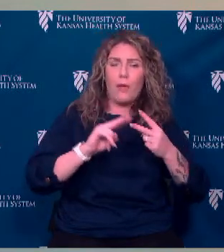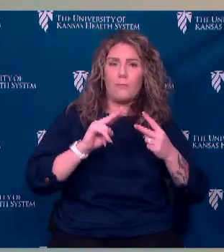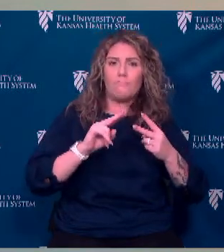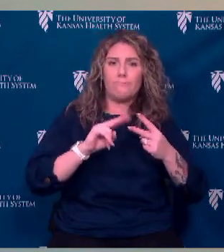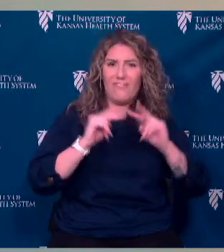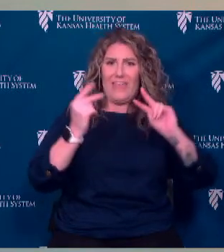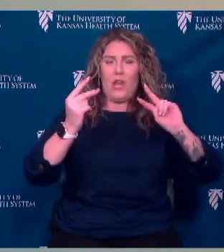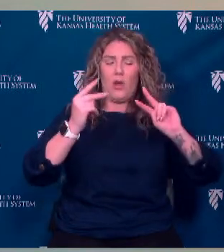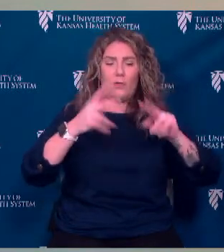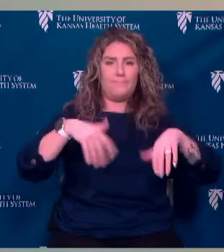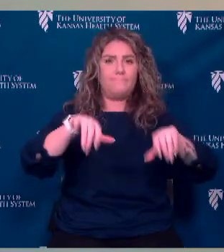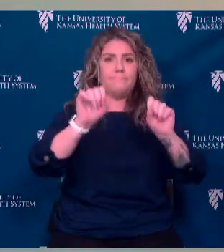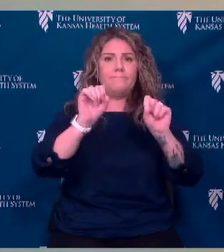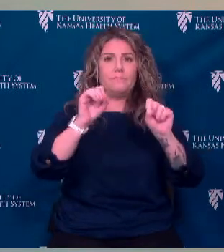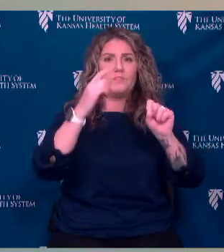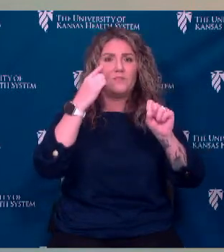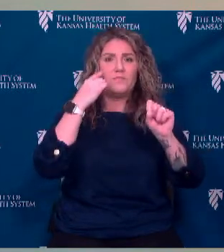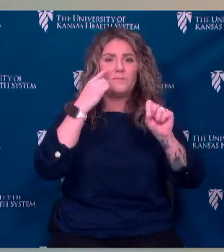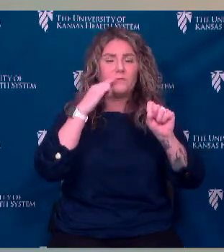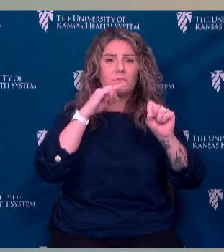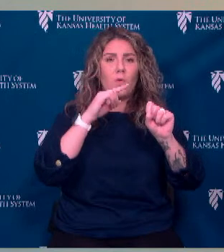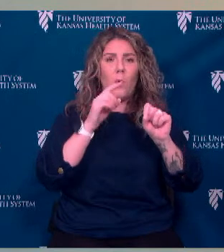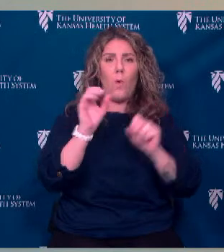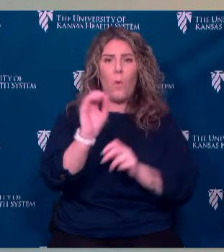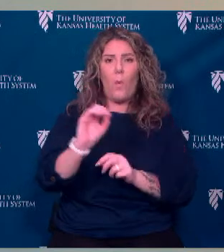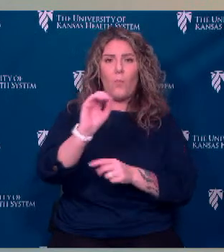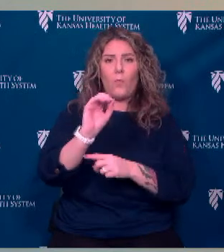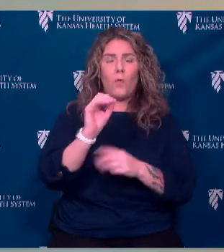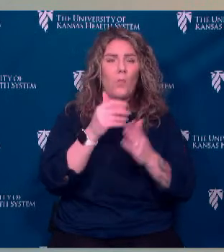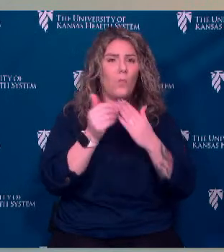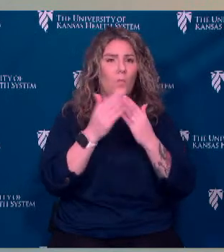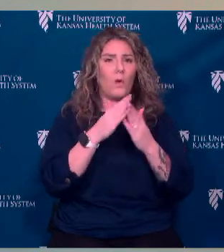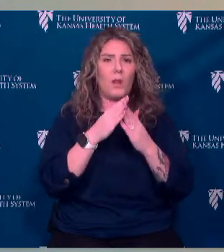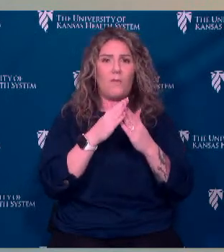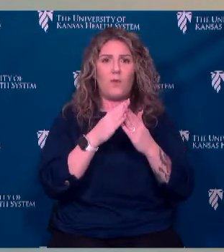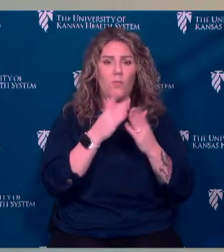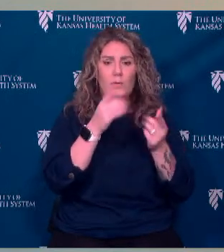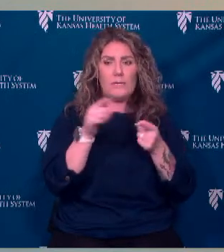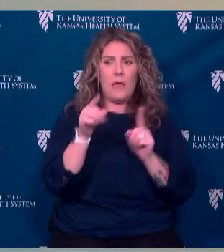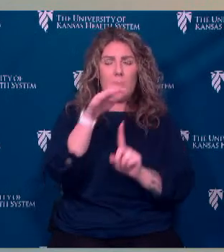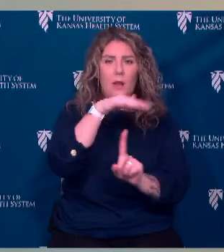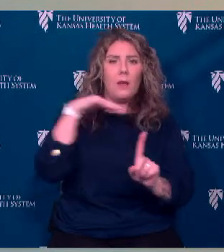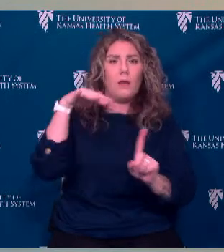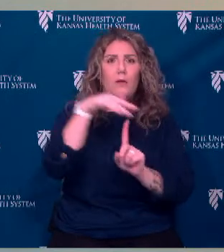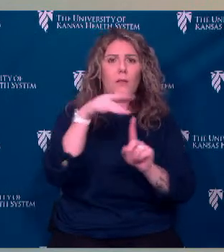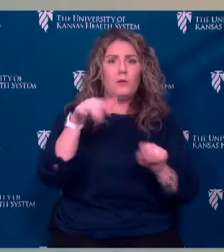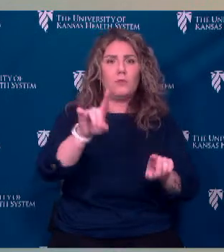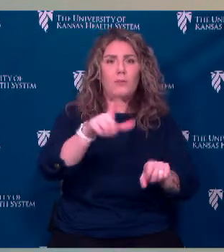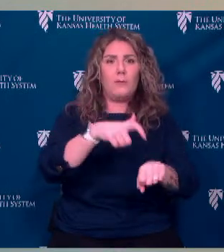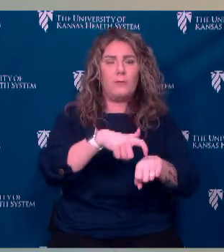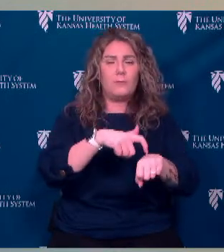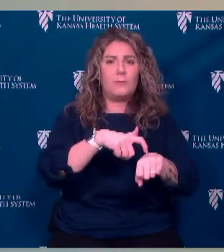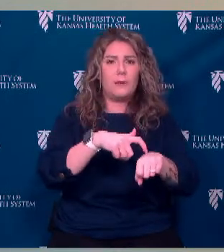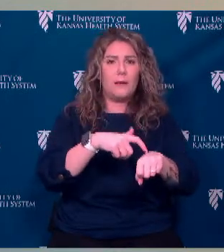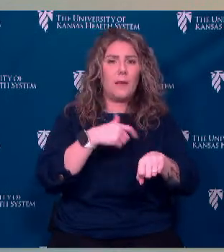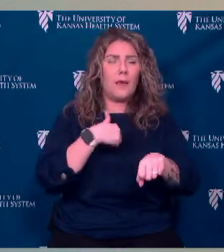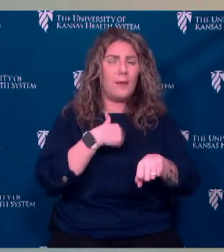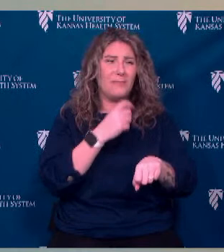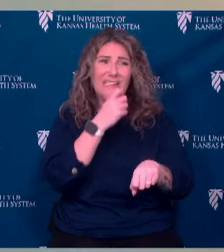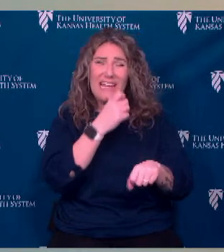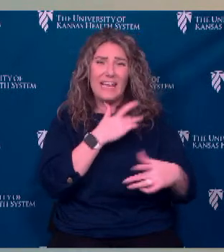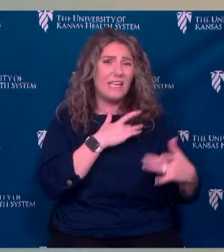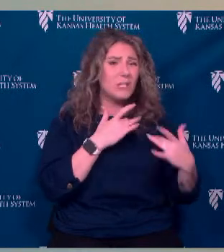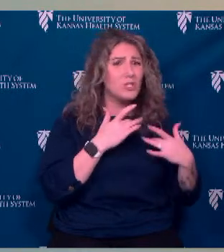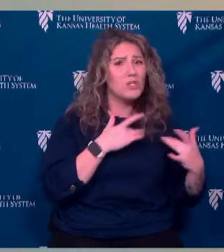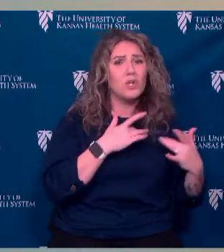and took over for Omicron, or whatever was circulating at the time. So I can't say that I'm concerned. I think